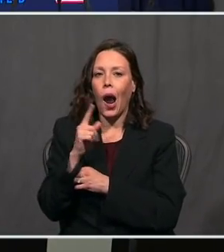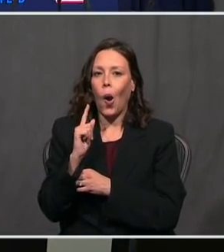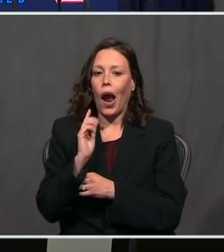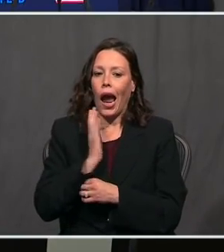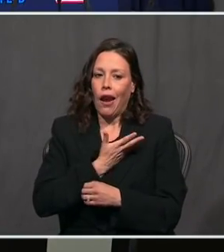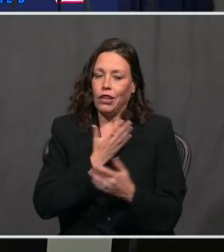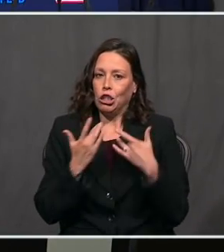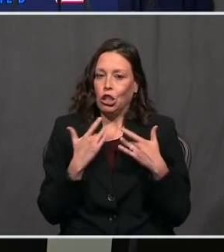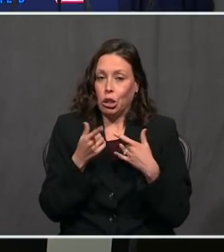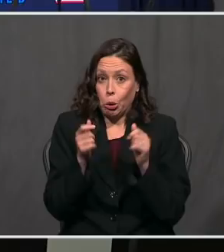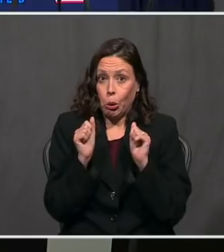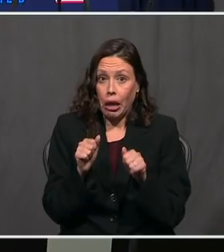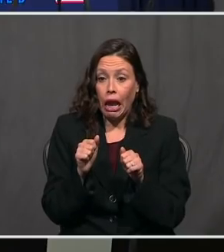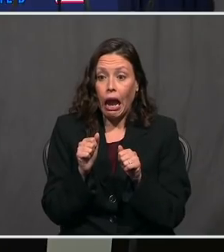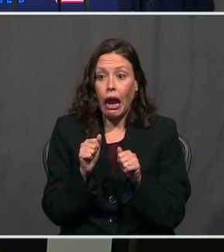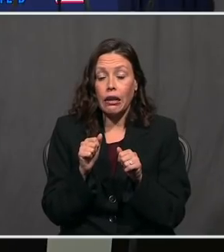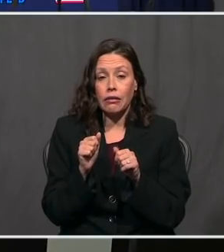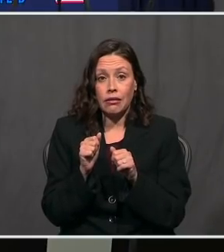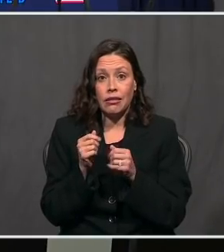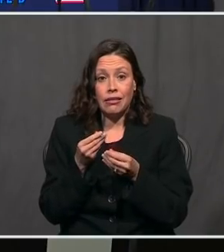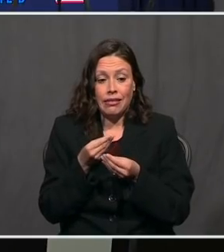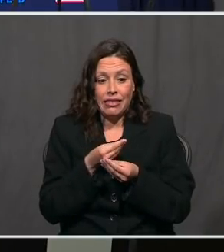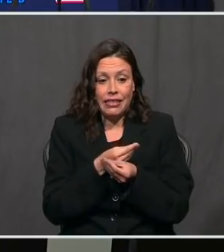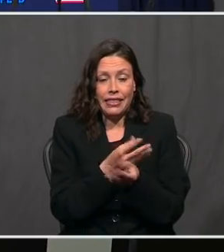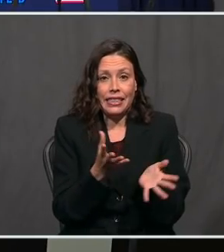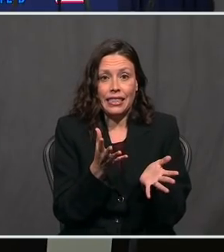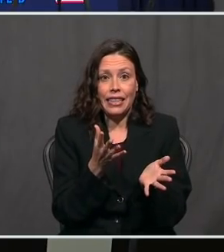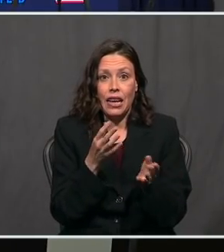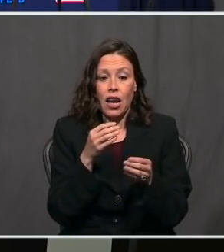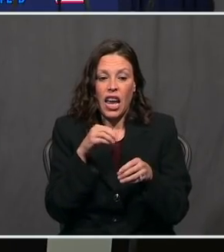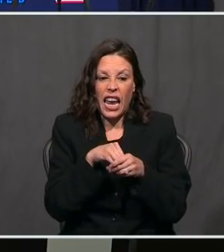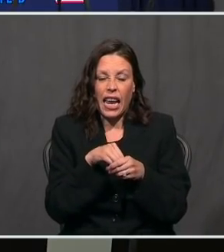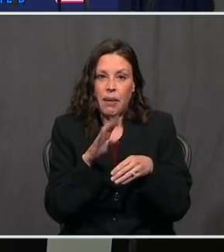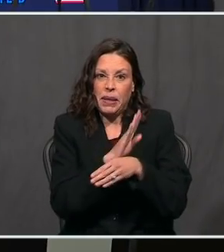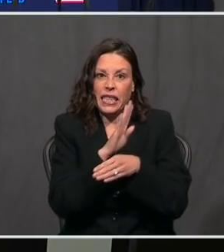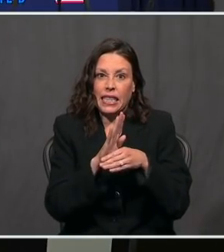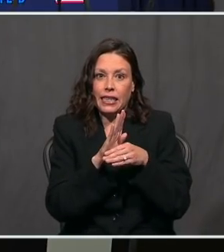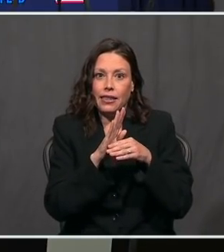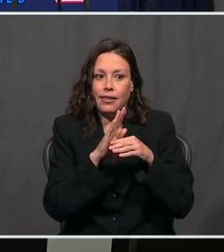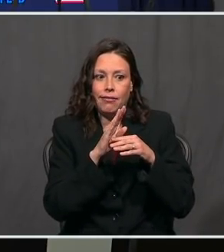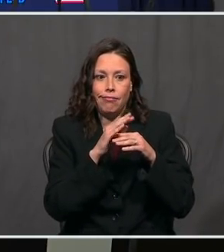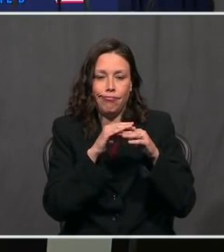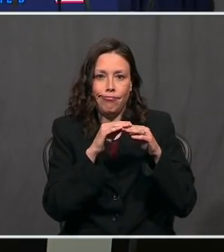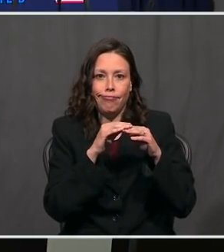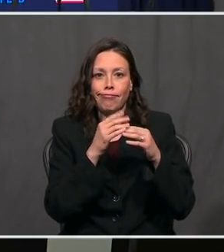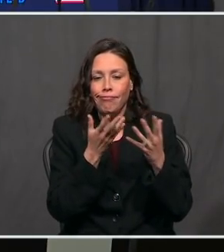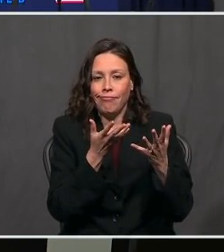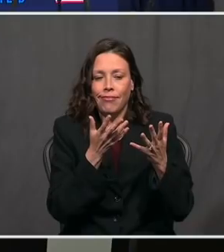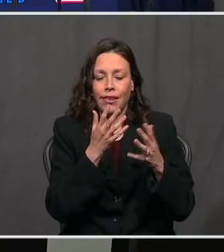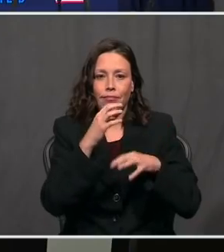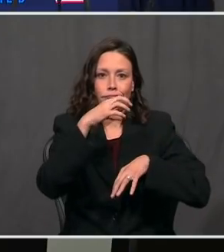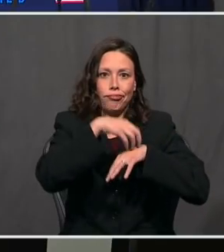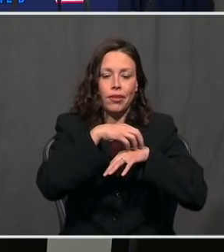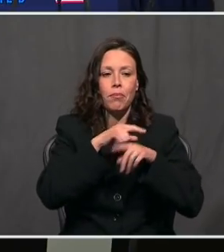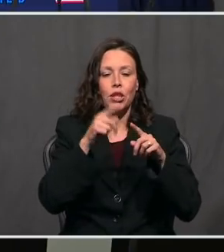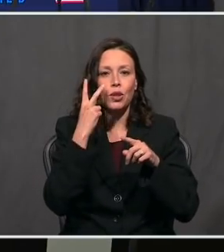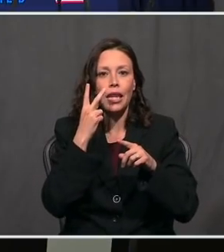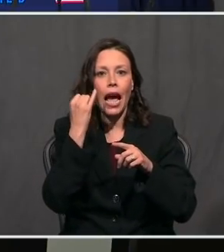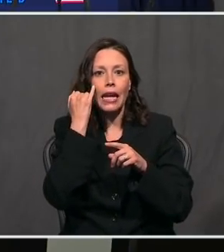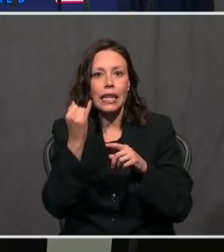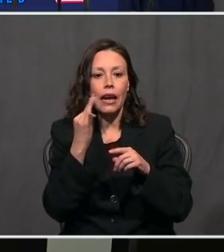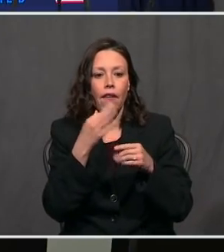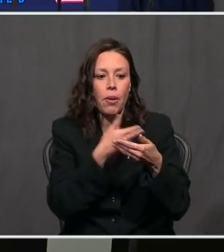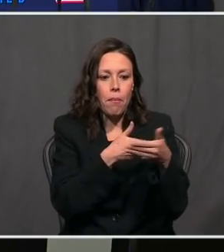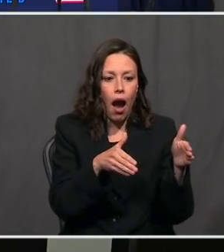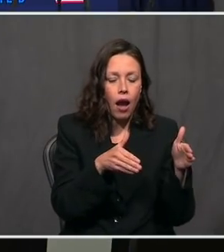concerns was, will you be able to deploy the Pfizer vaccine in a retail selling setting? And I think when you see the innovation around the box and the storage